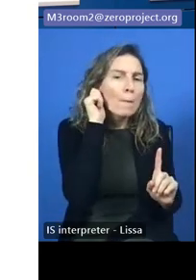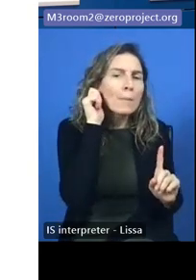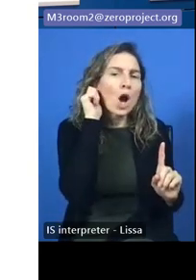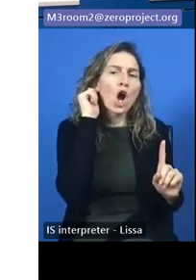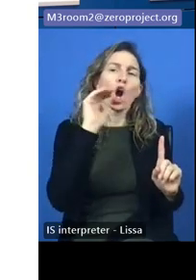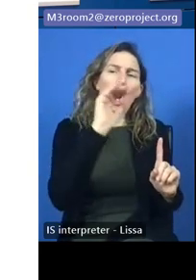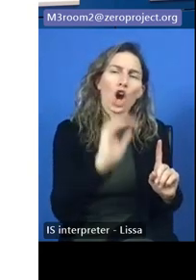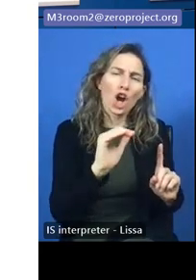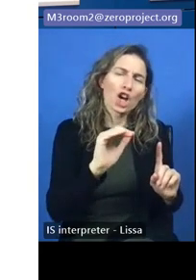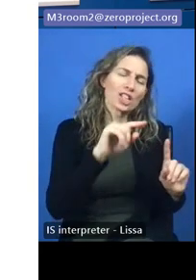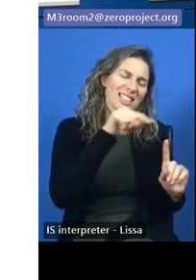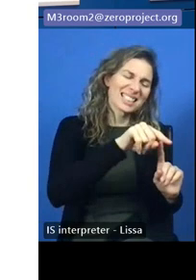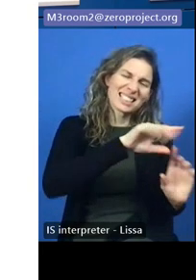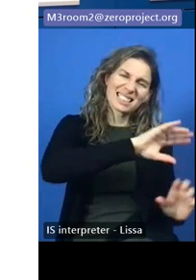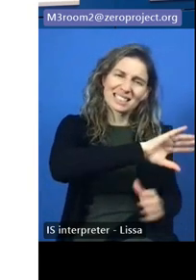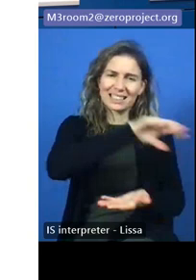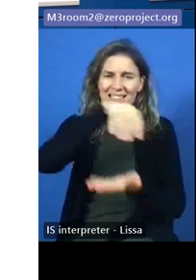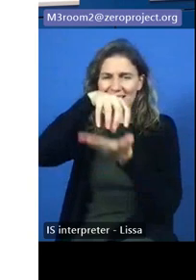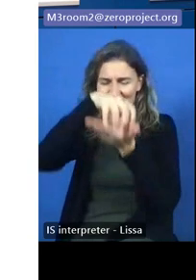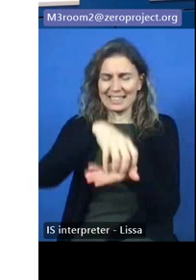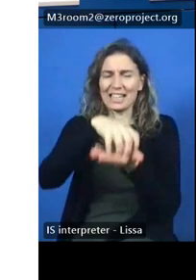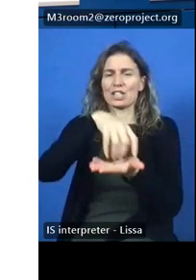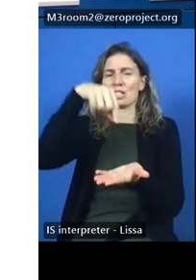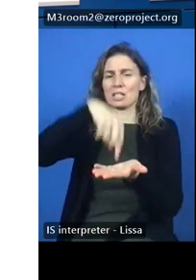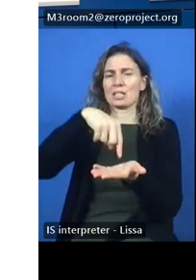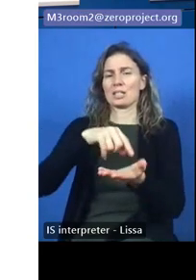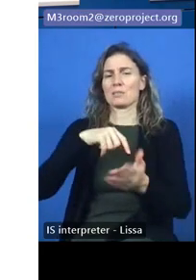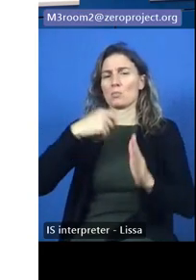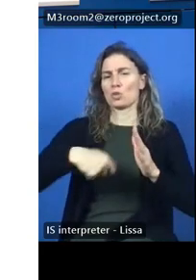and the drivers of change of this project.